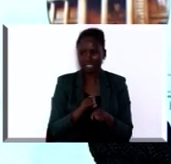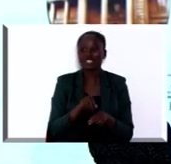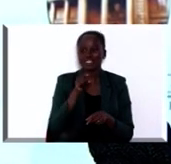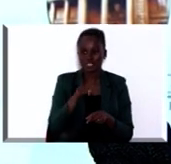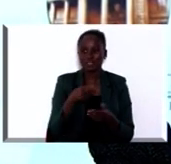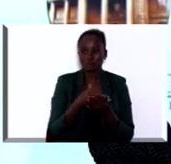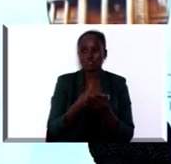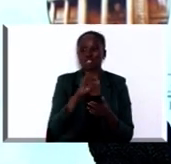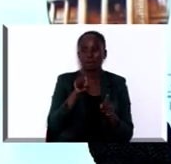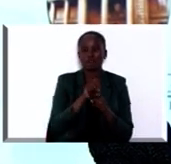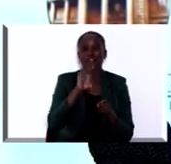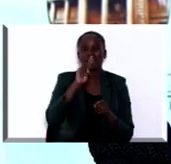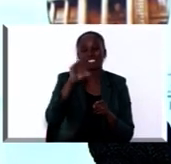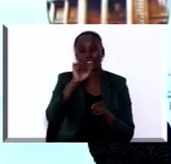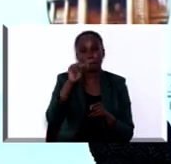is projecting.